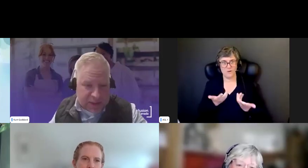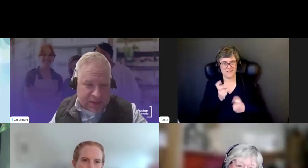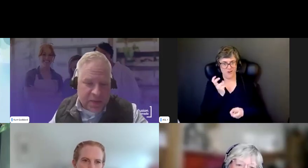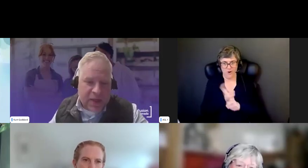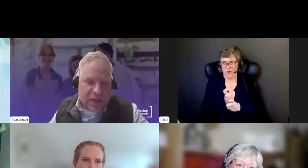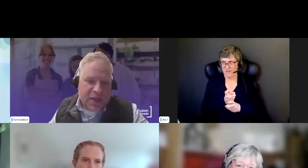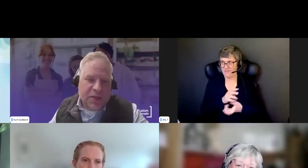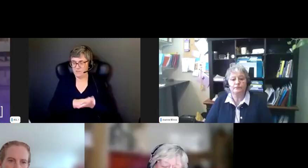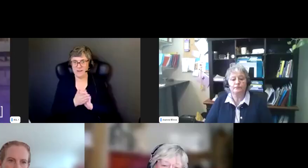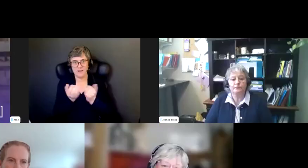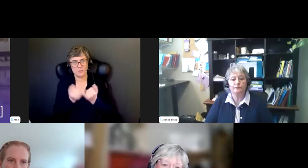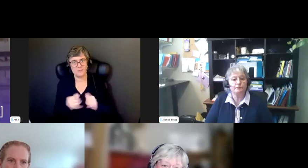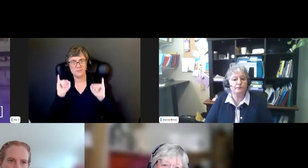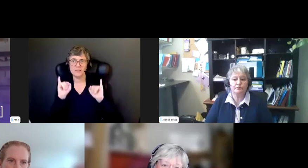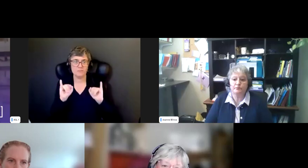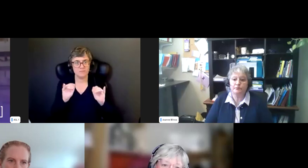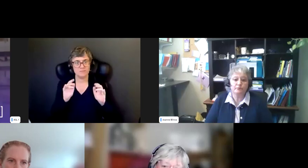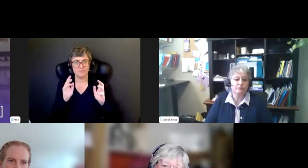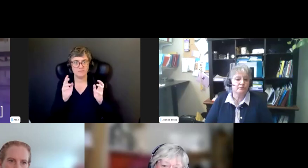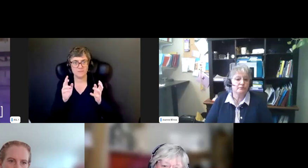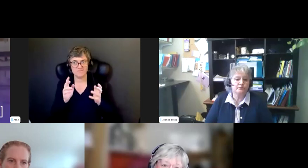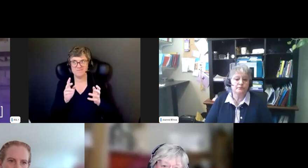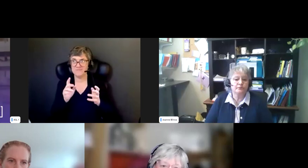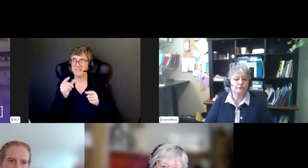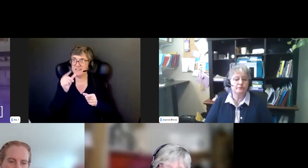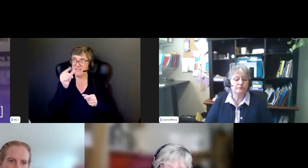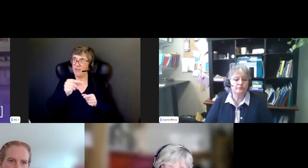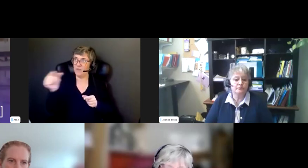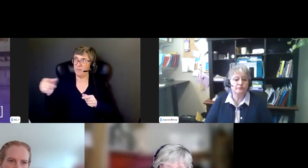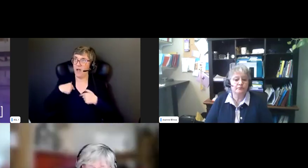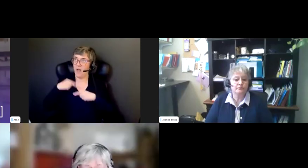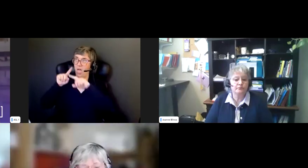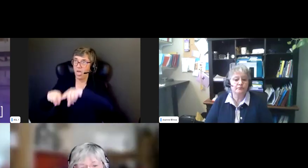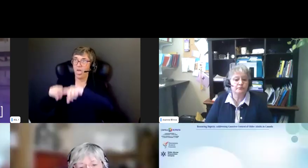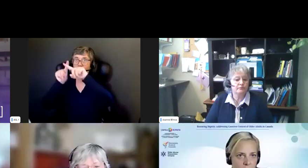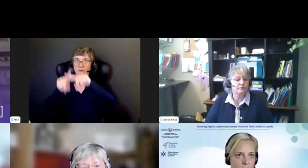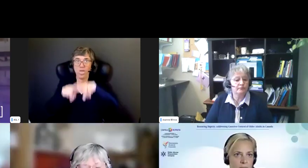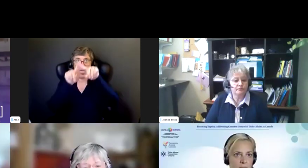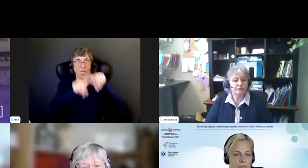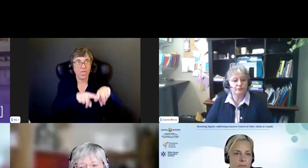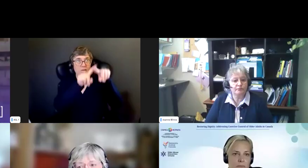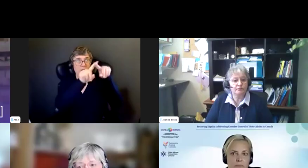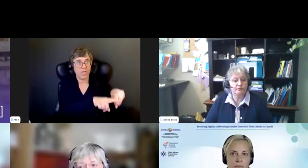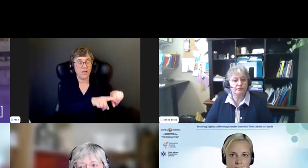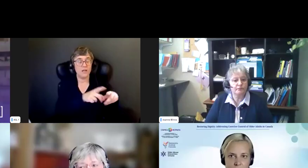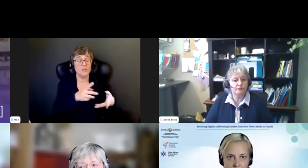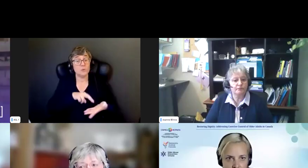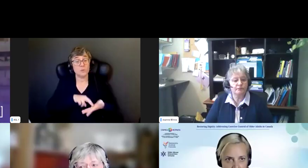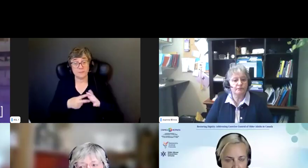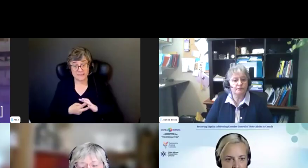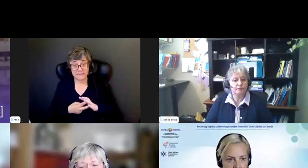built it. So the control is already half built by policy. And so that like the implication is